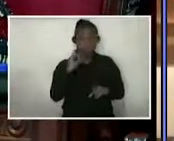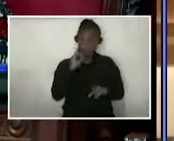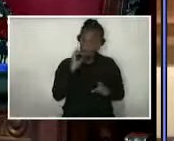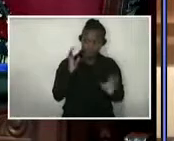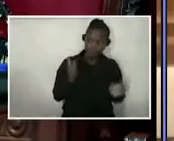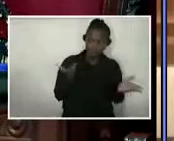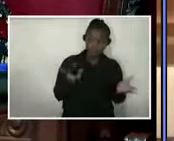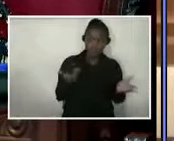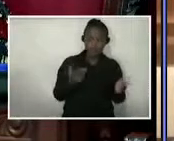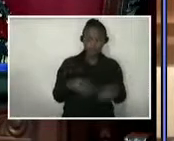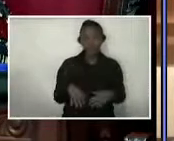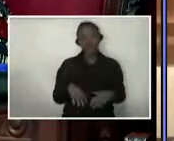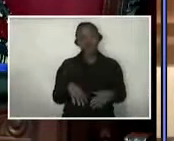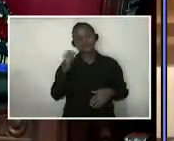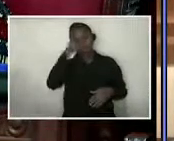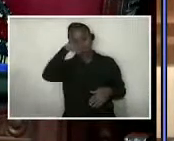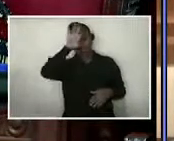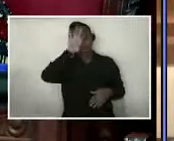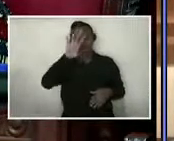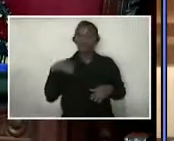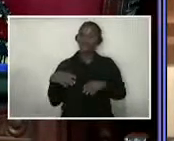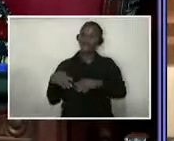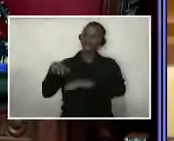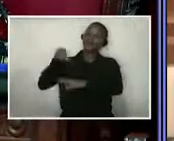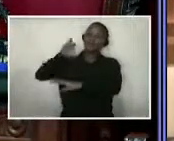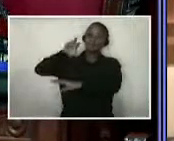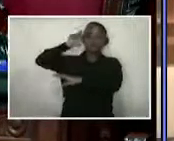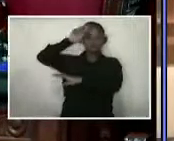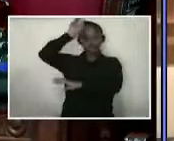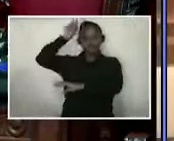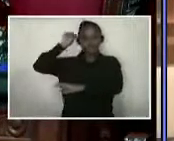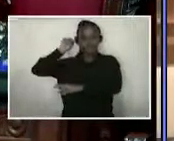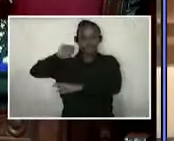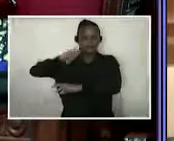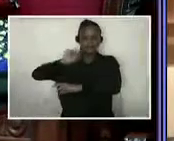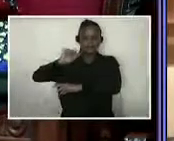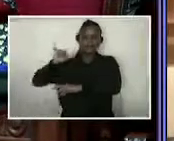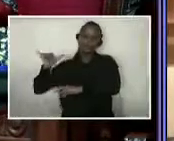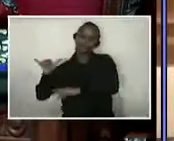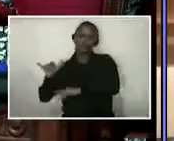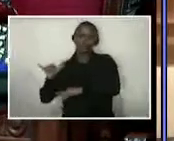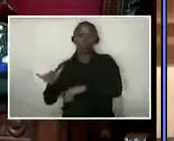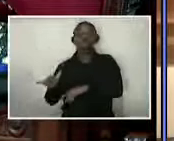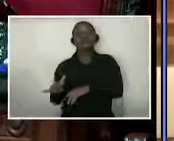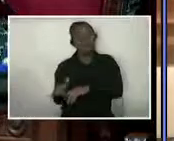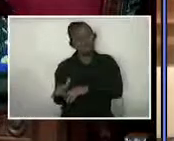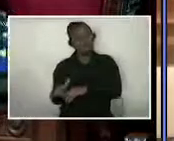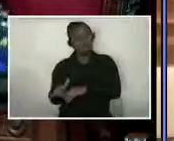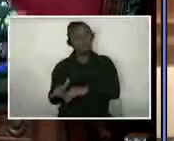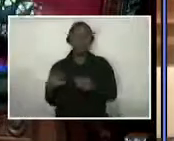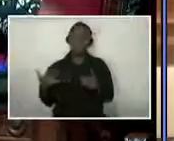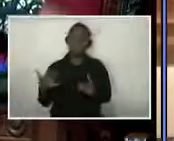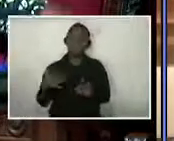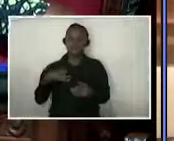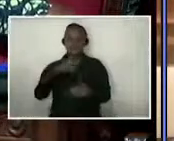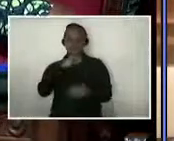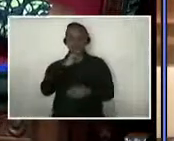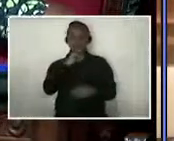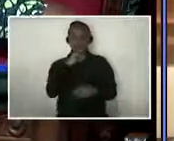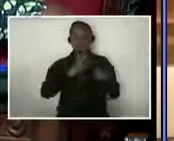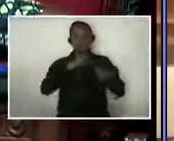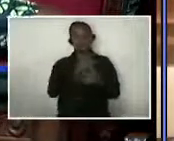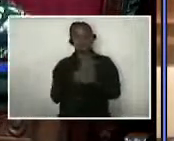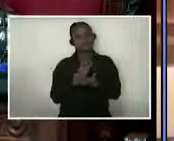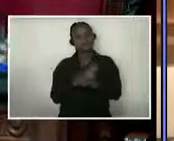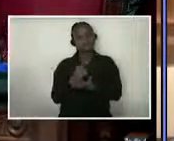political coalition partners in all three cities had very little in common other than a desire to sideline or exclude the